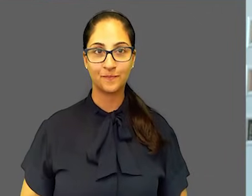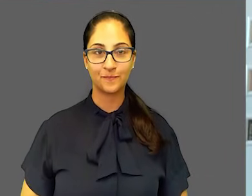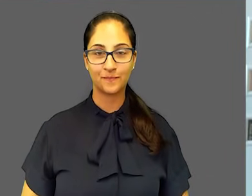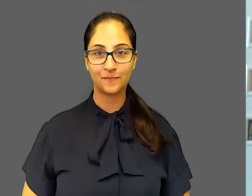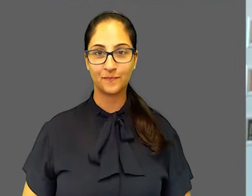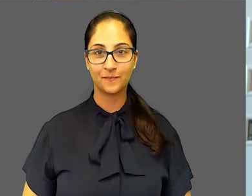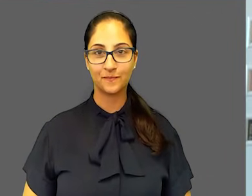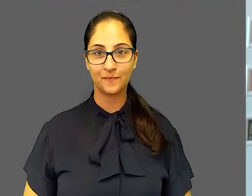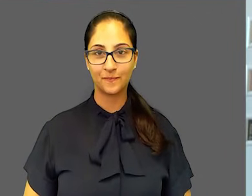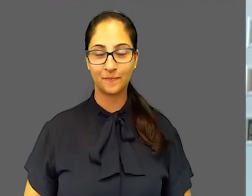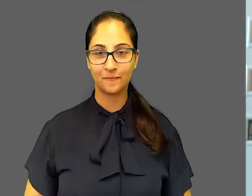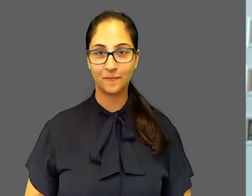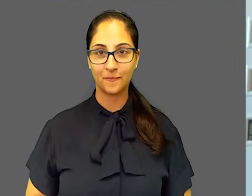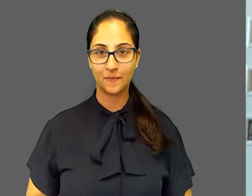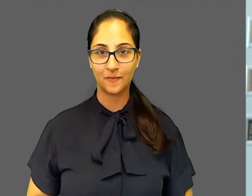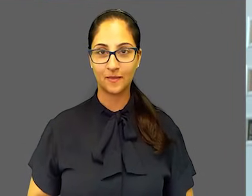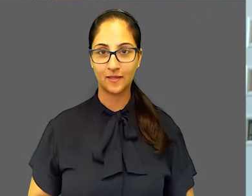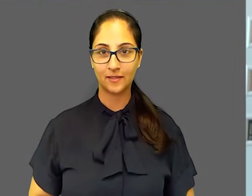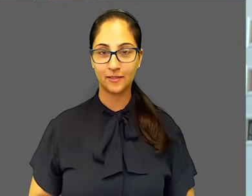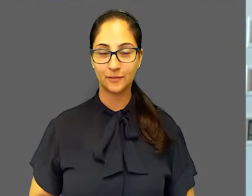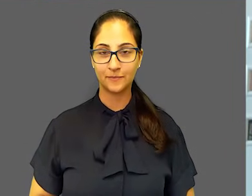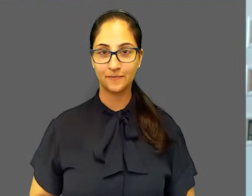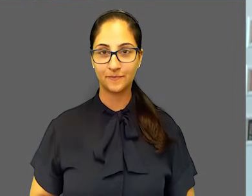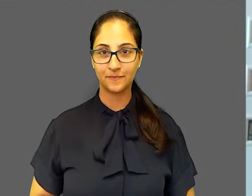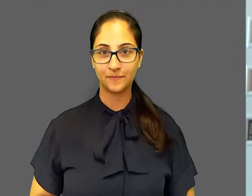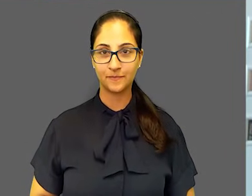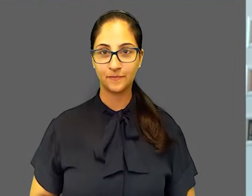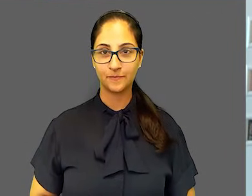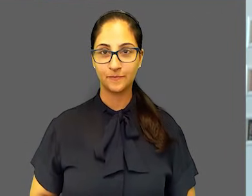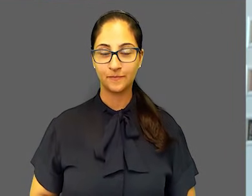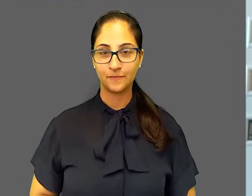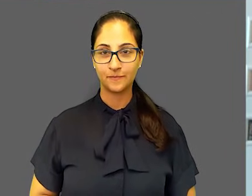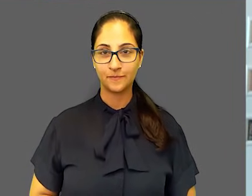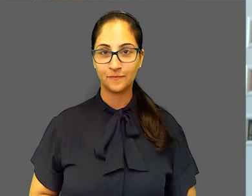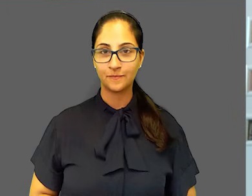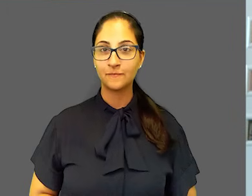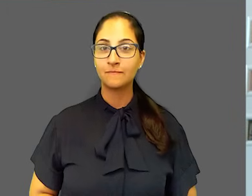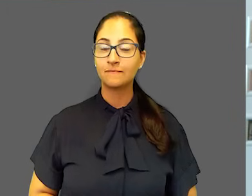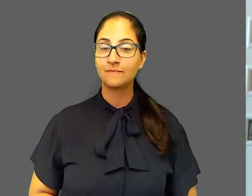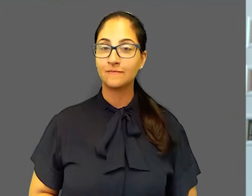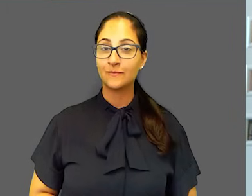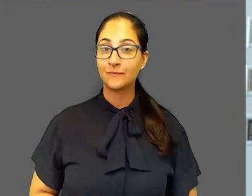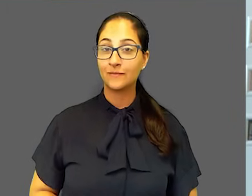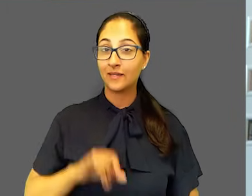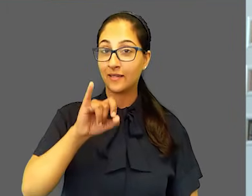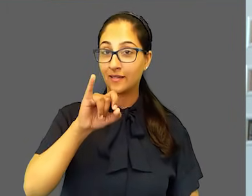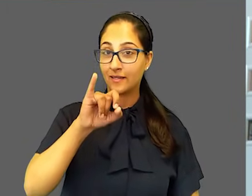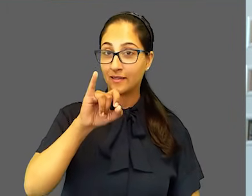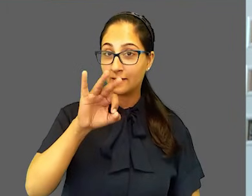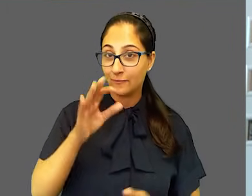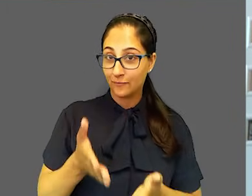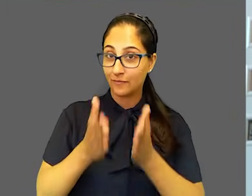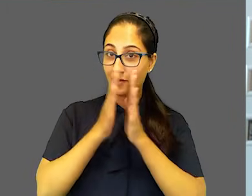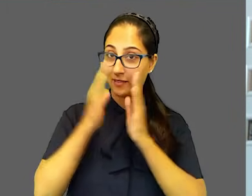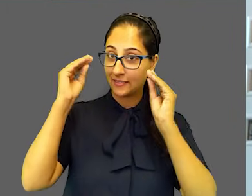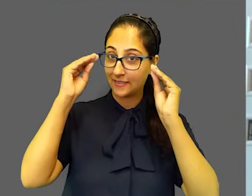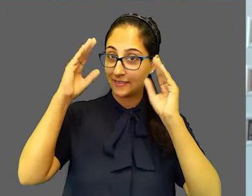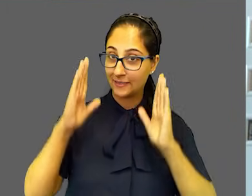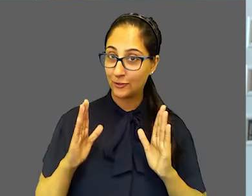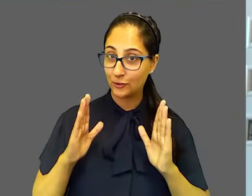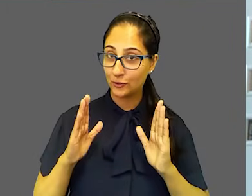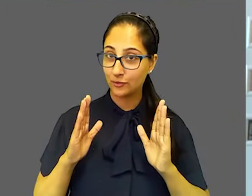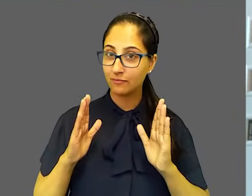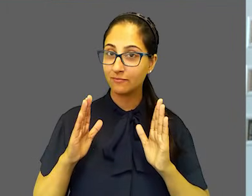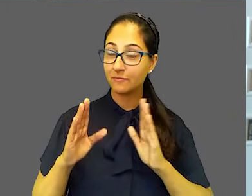any educator or any teacher who starts the year off in September, everybody will say that